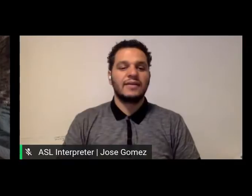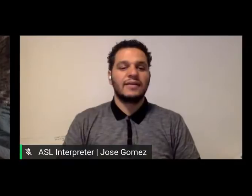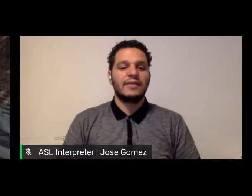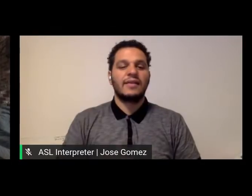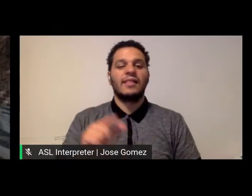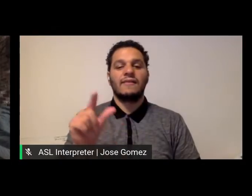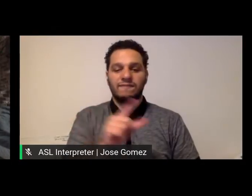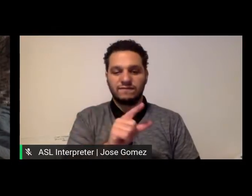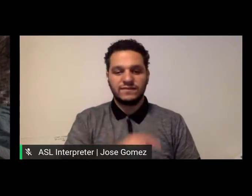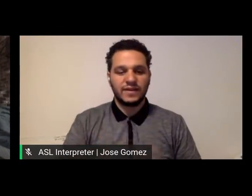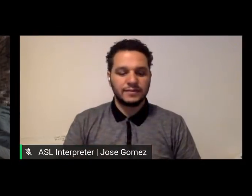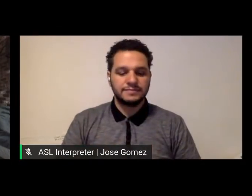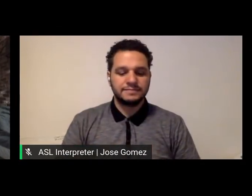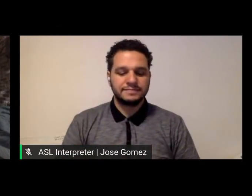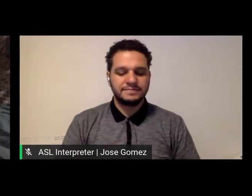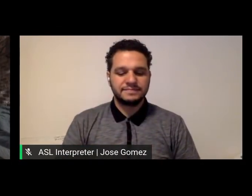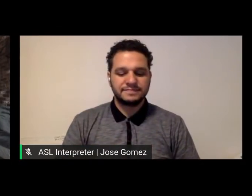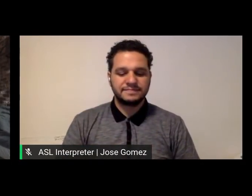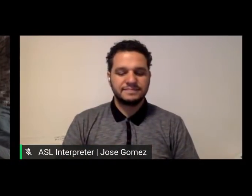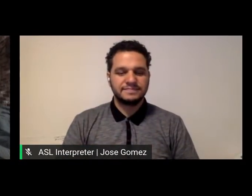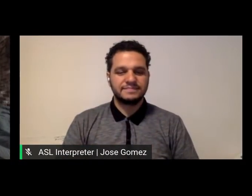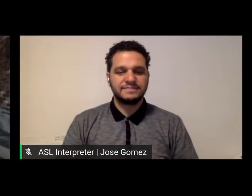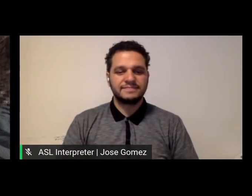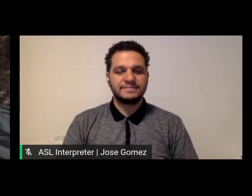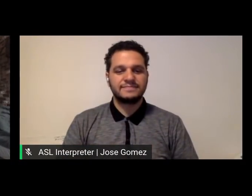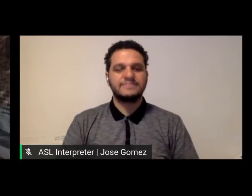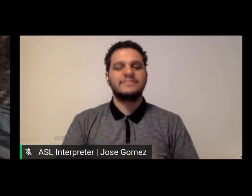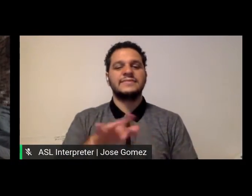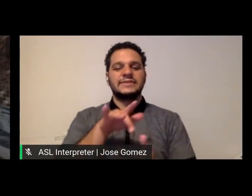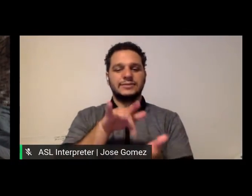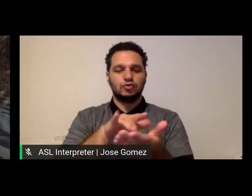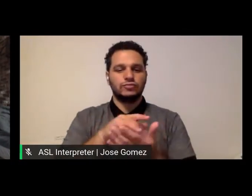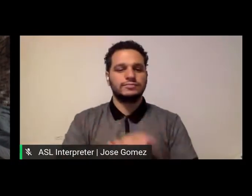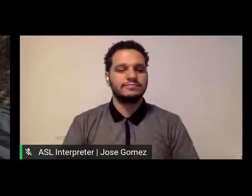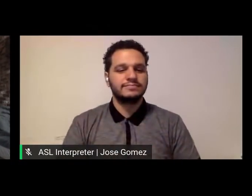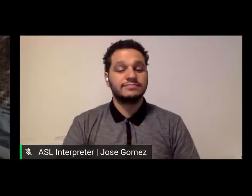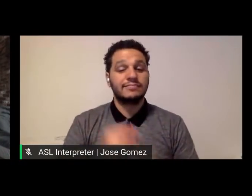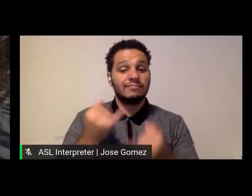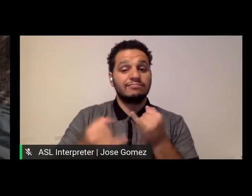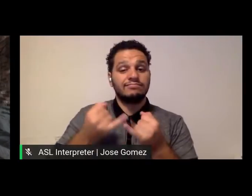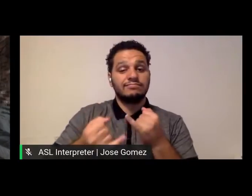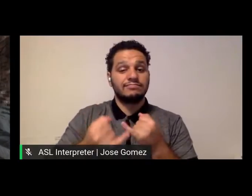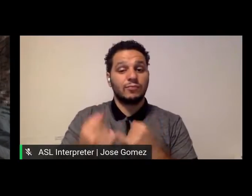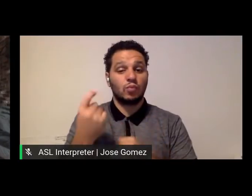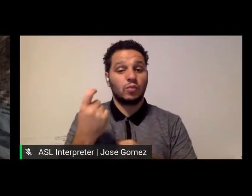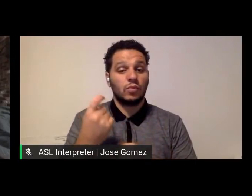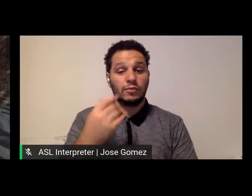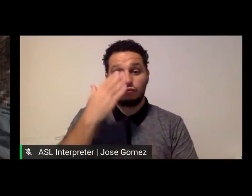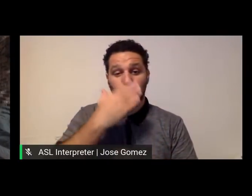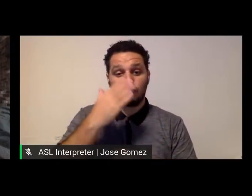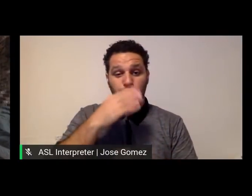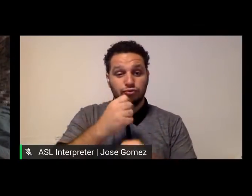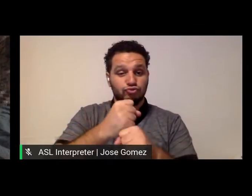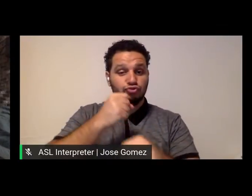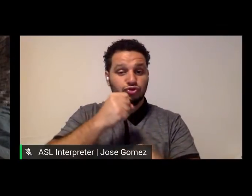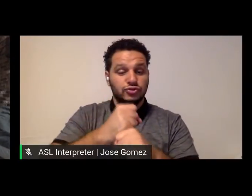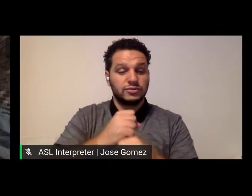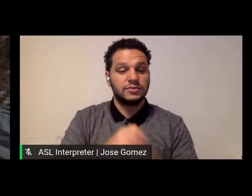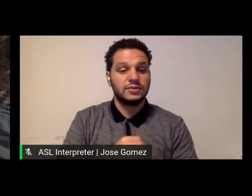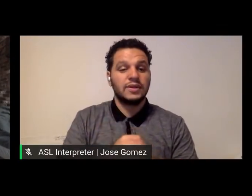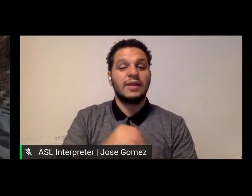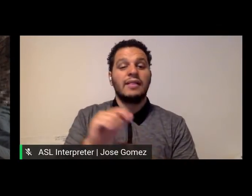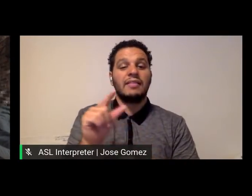and left and center. Last time, front and then